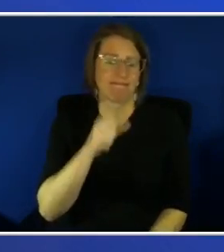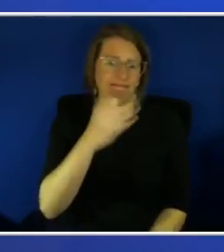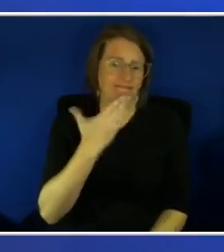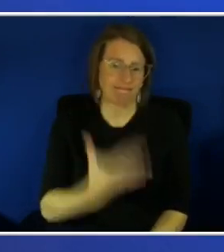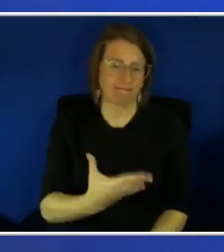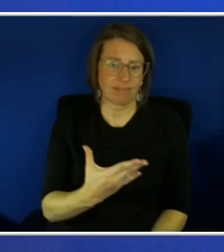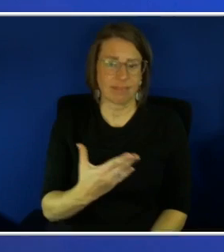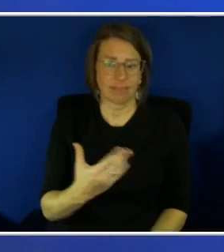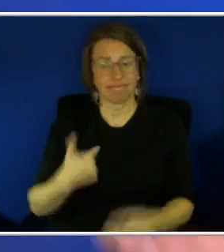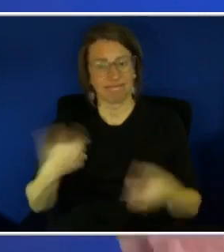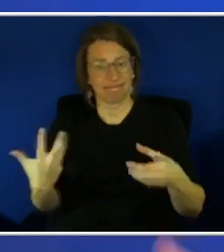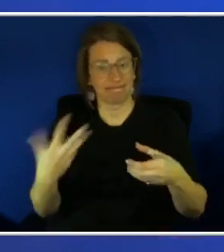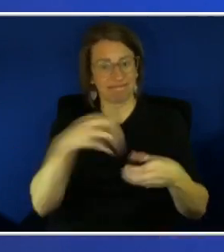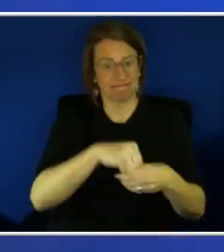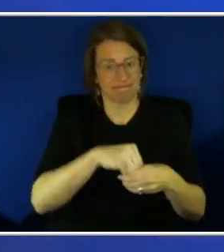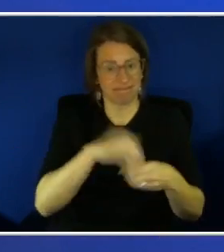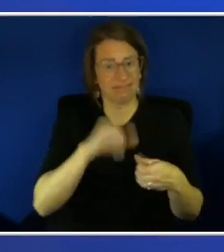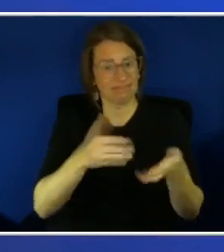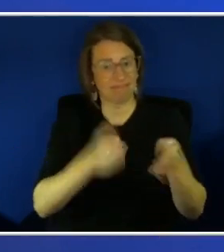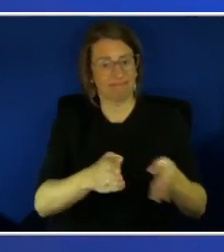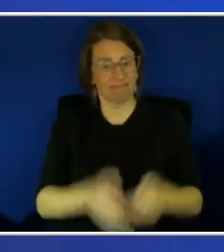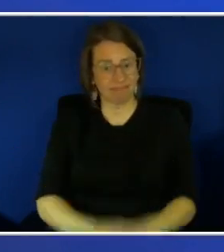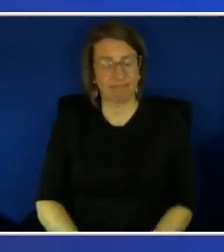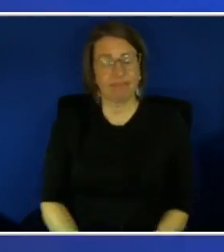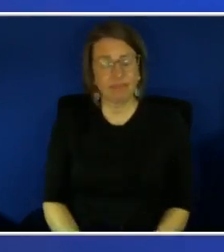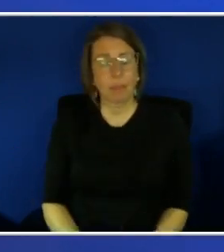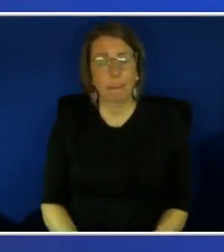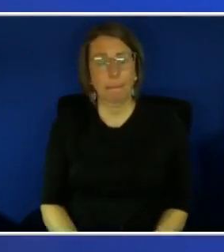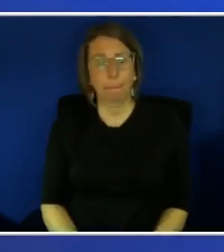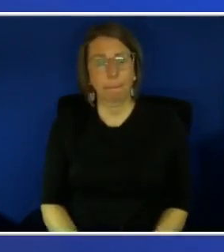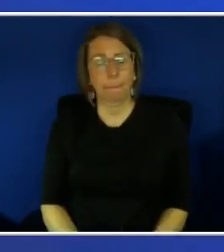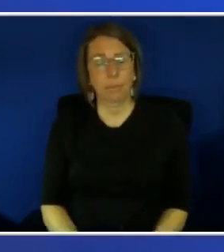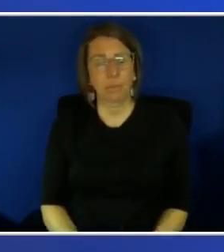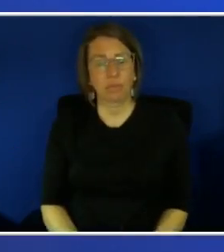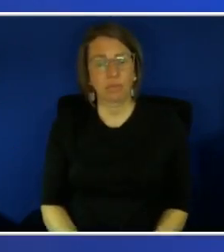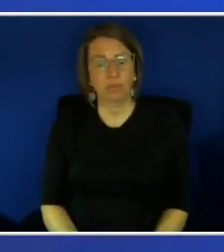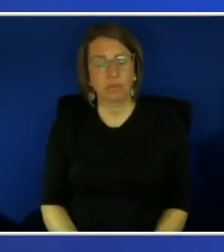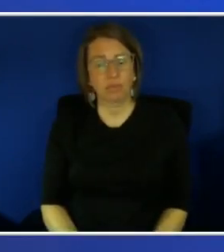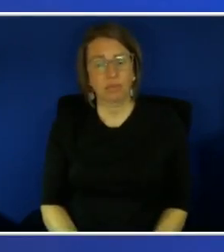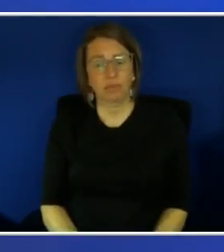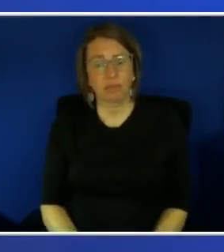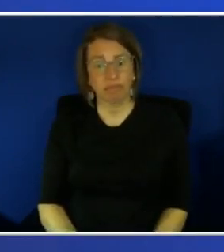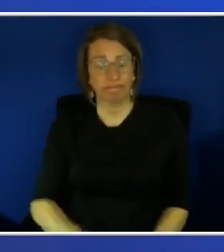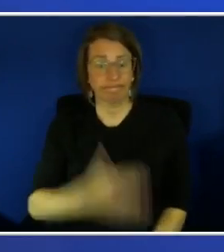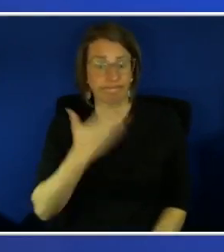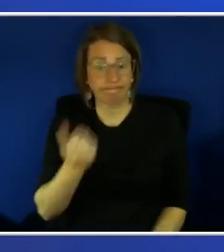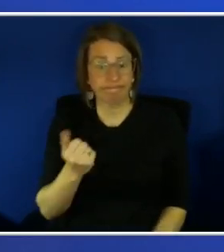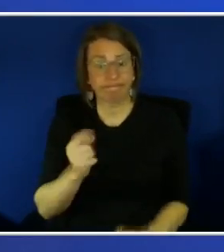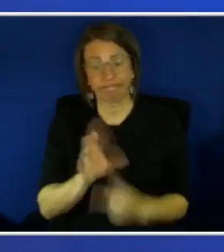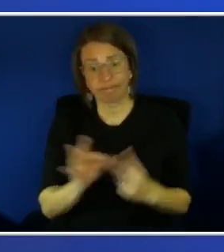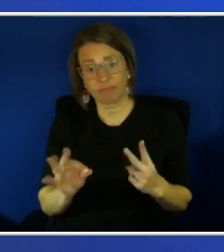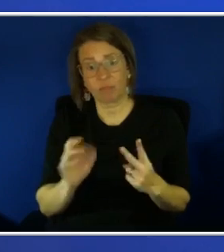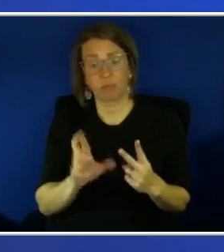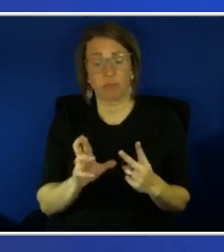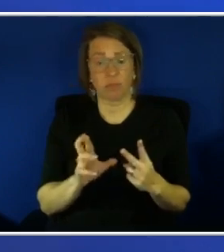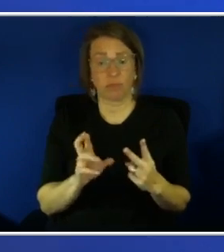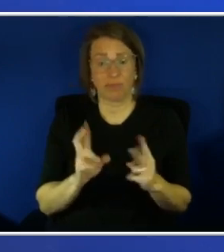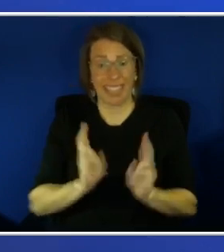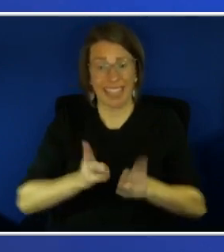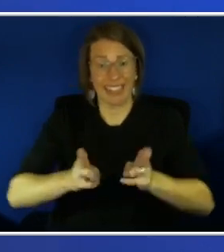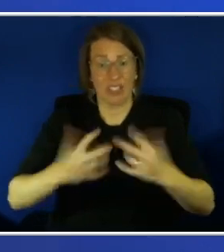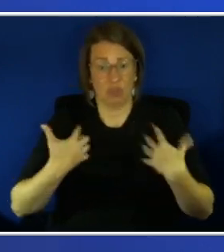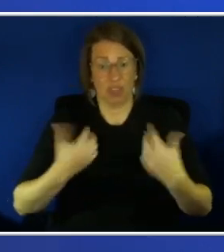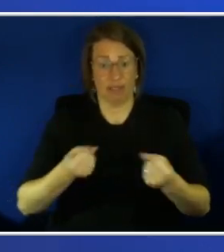involvement. And like you said, a lot of times the best option, or kind of an option to hasten recovery, is